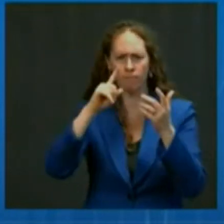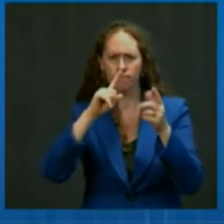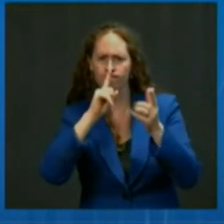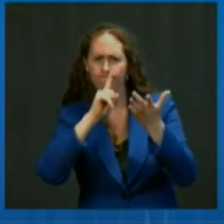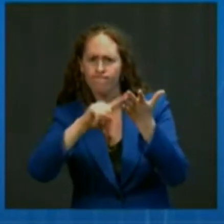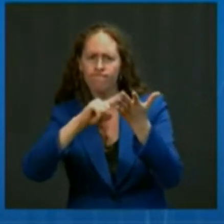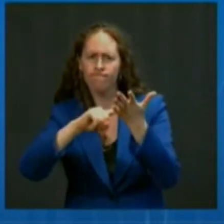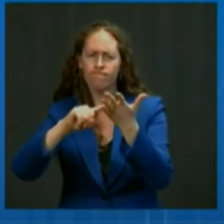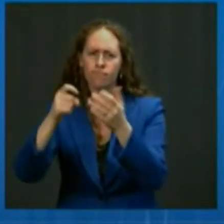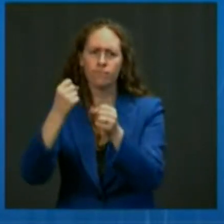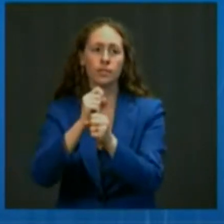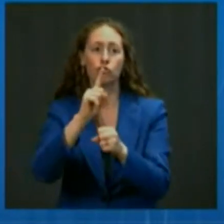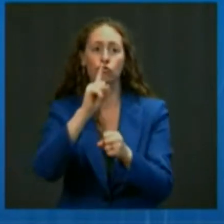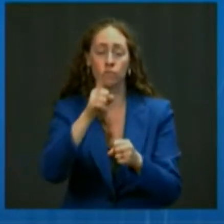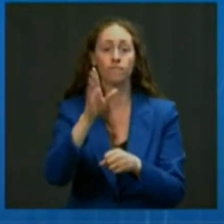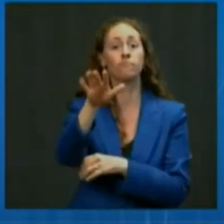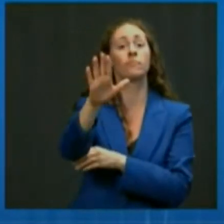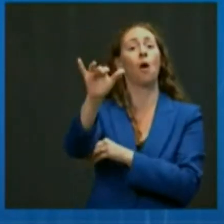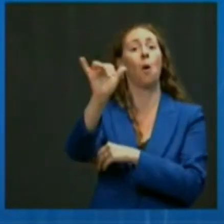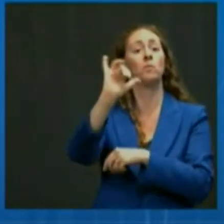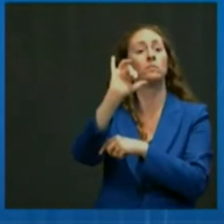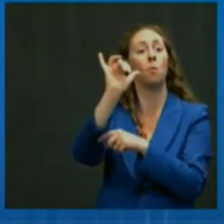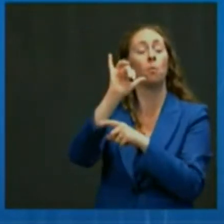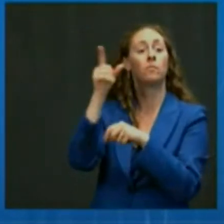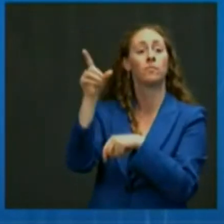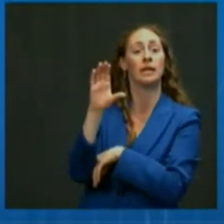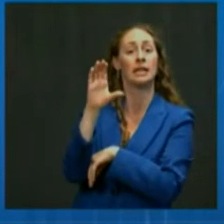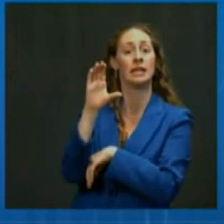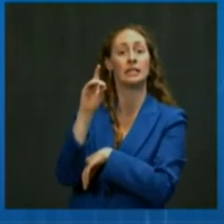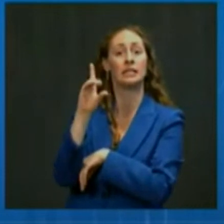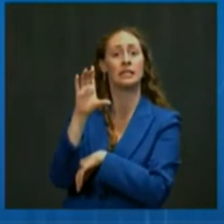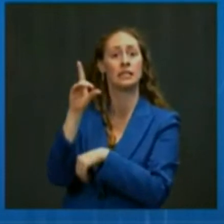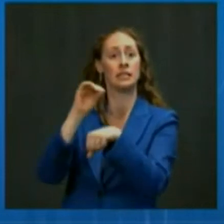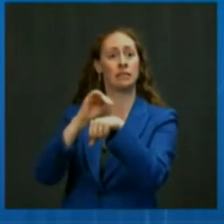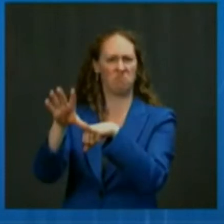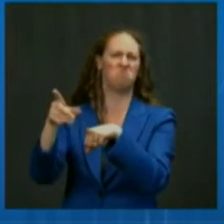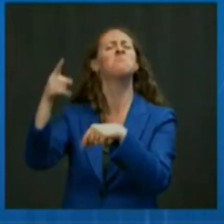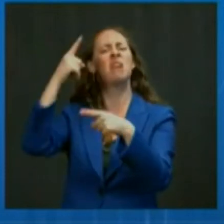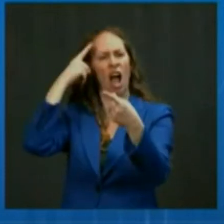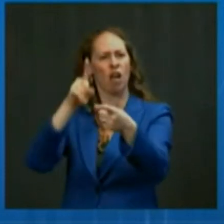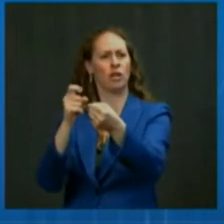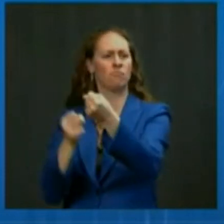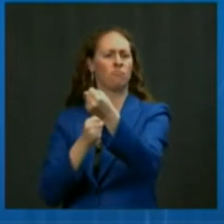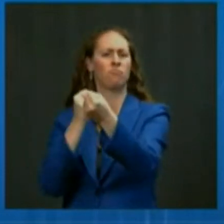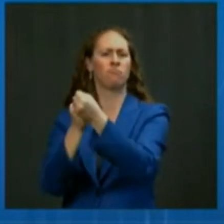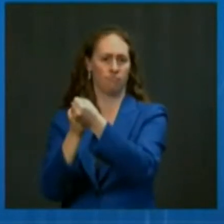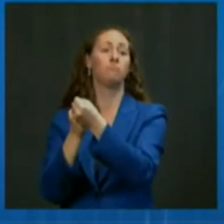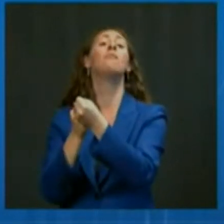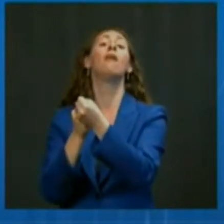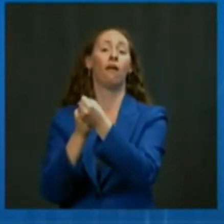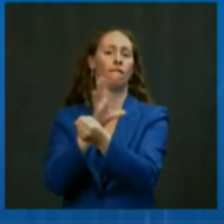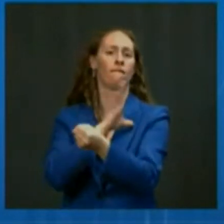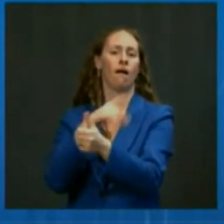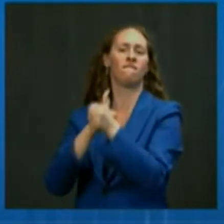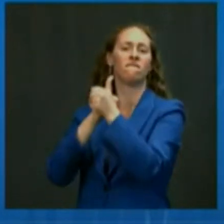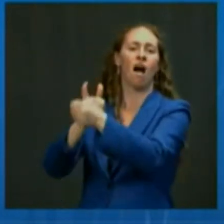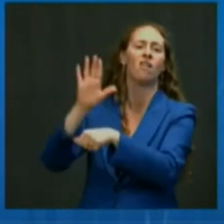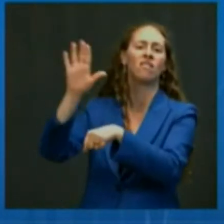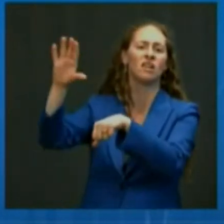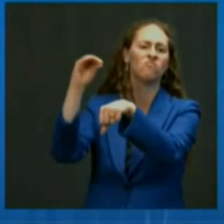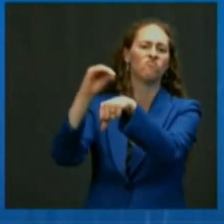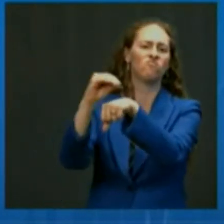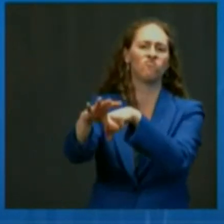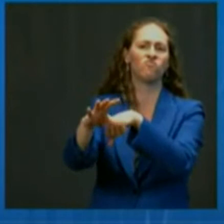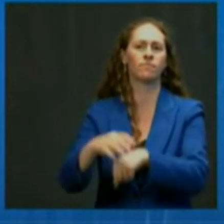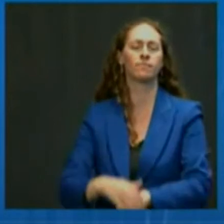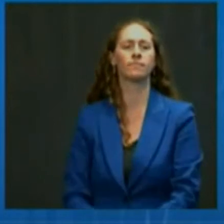Advisory Committee on Immunization Practices issuing booster dose recommendations based on a thorough review of the evidence. The plan